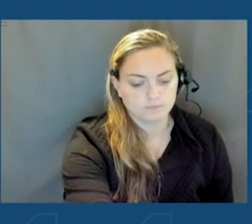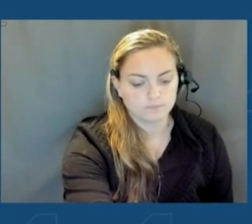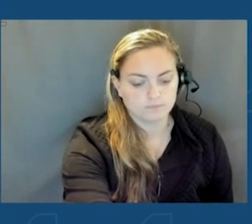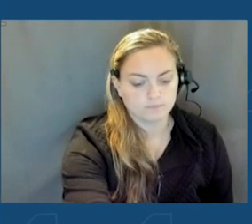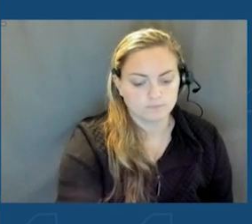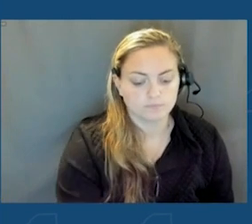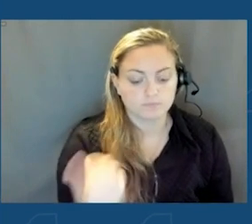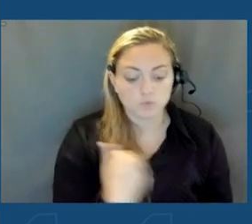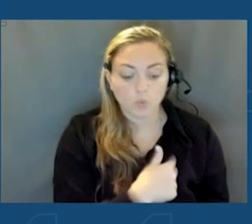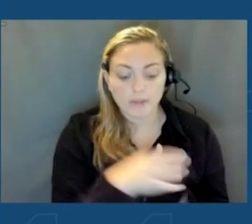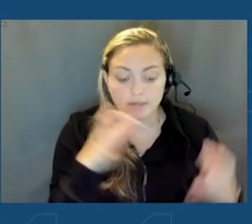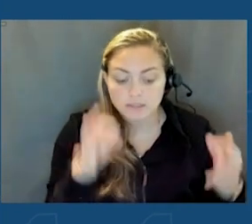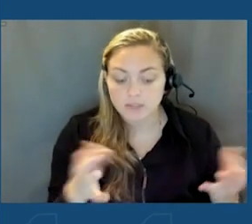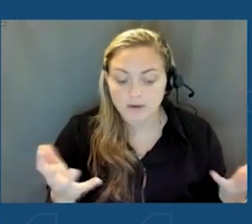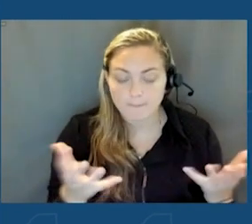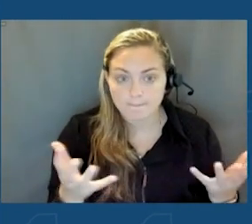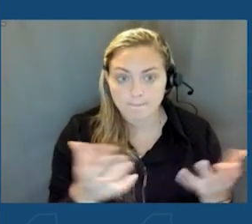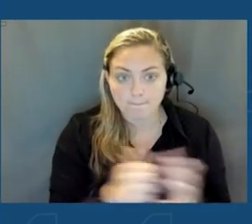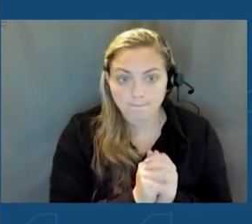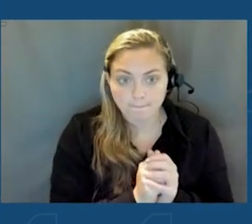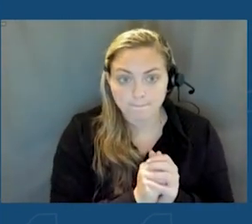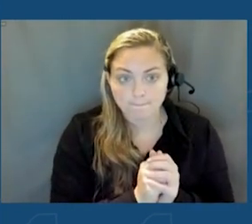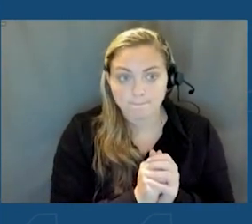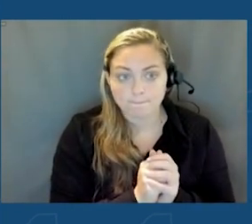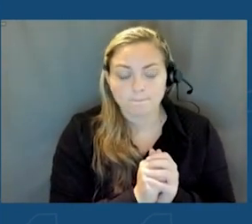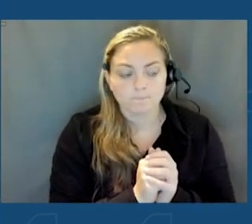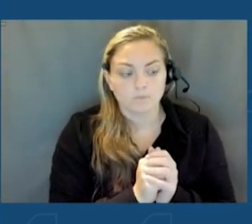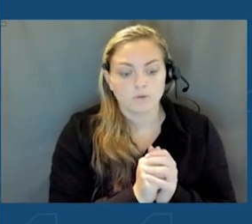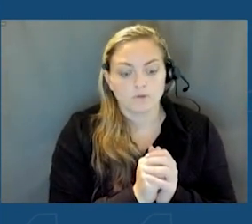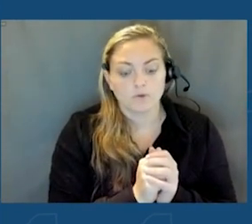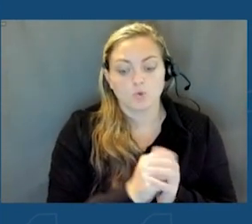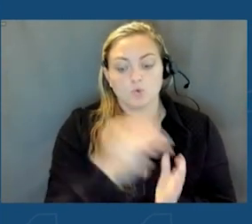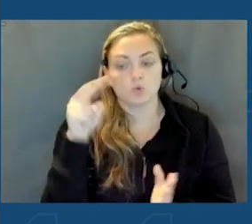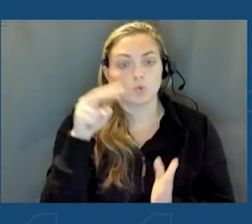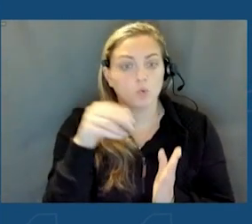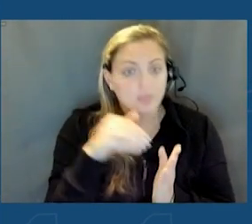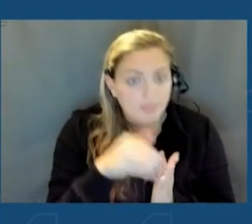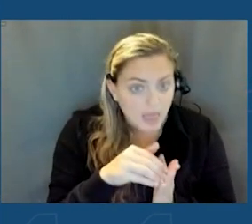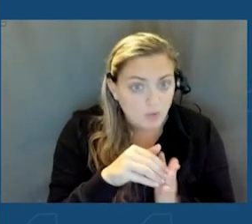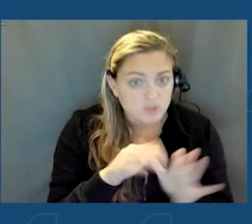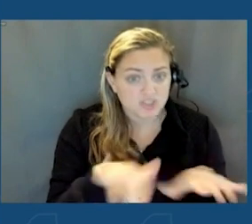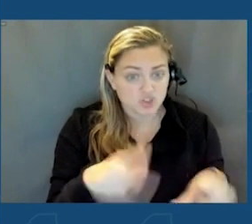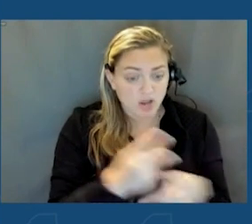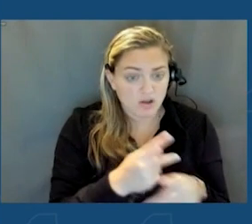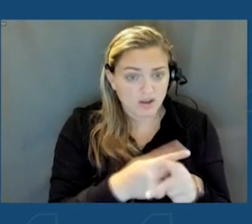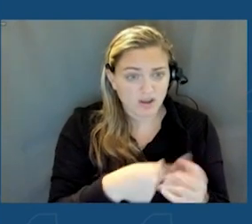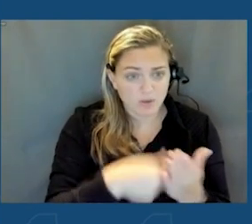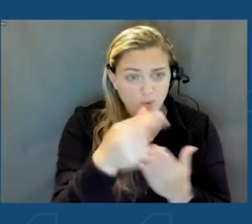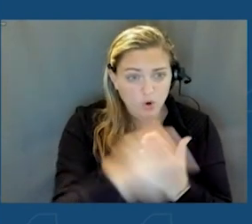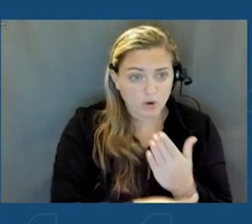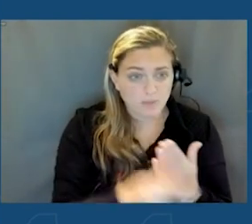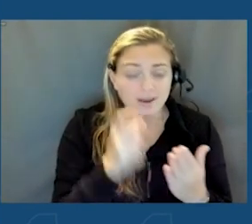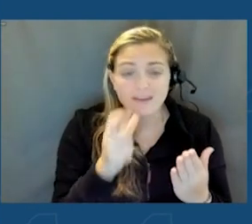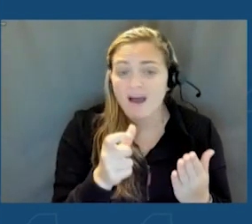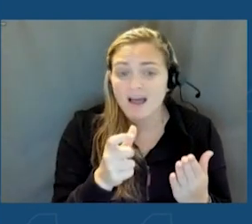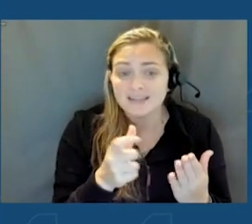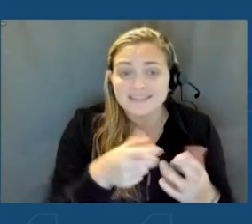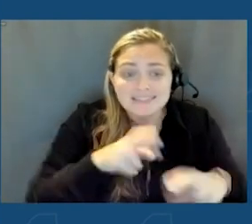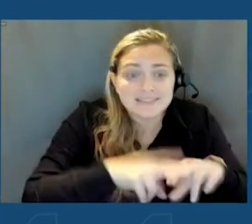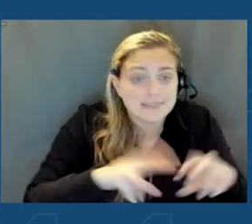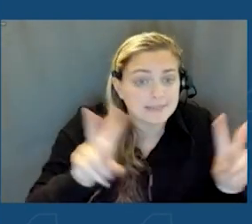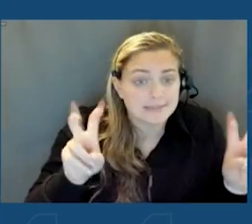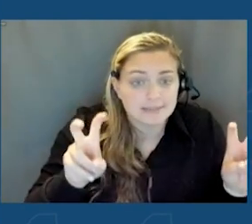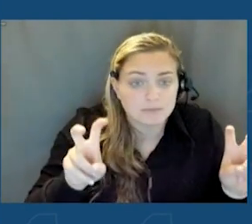decided the fact that we lost over 2,000 child care programs, that's not slots. That's not child care slots. That